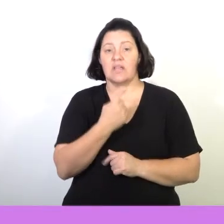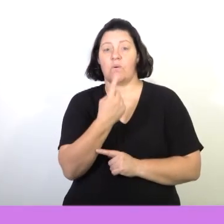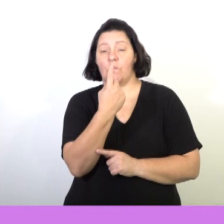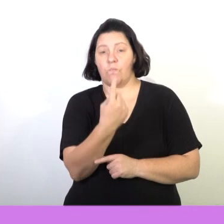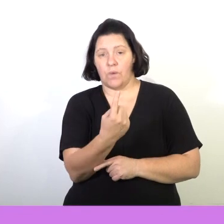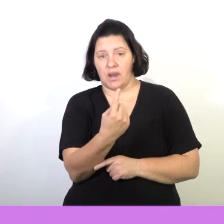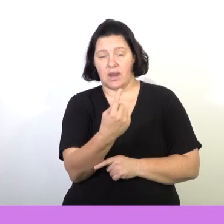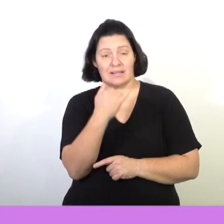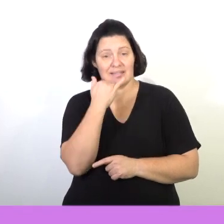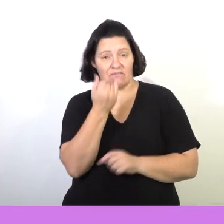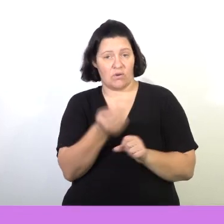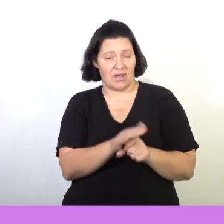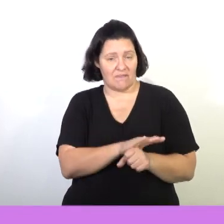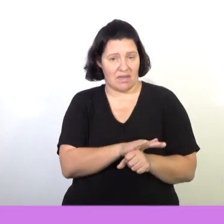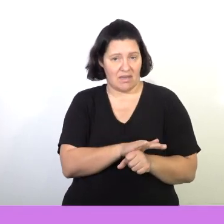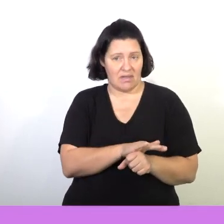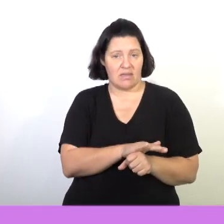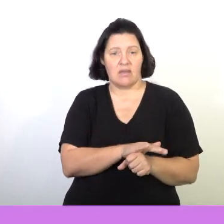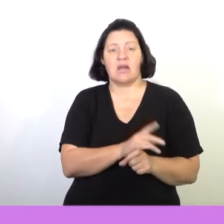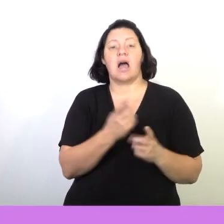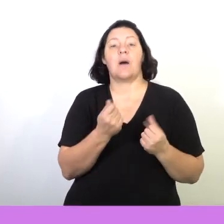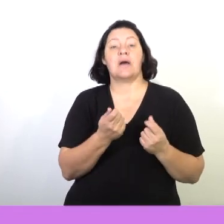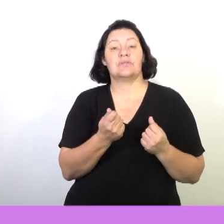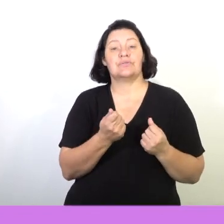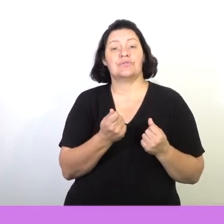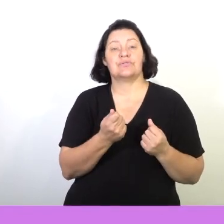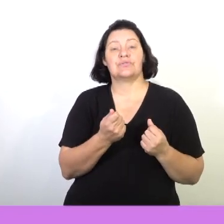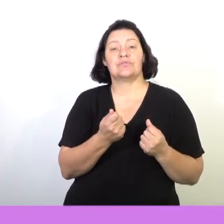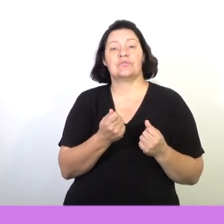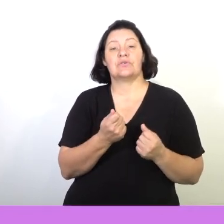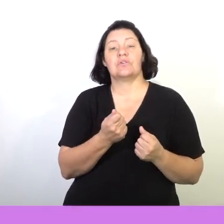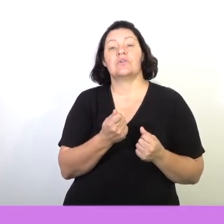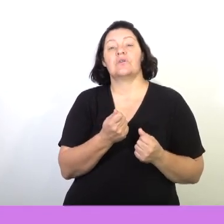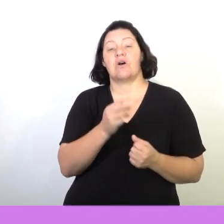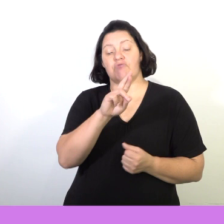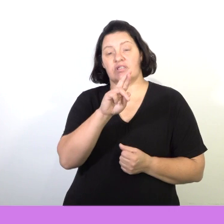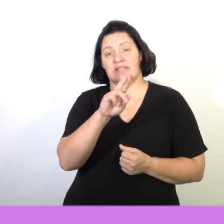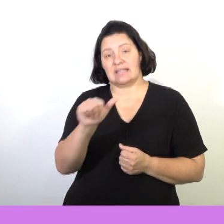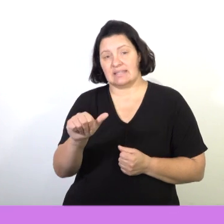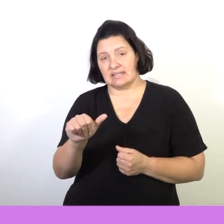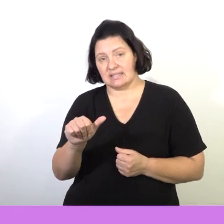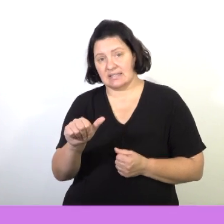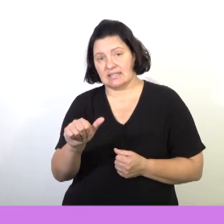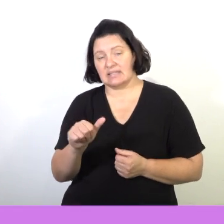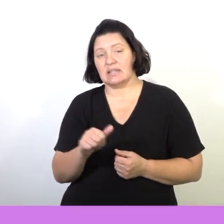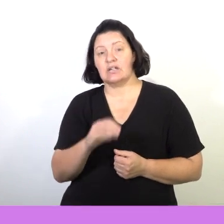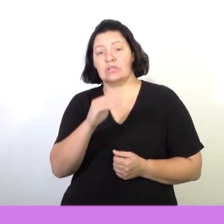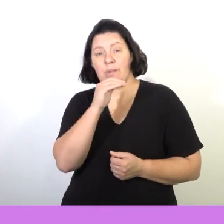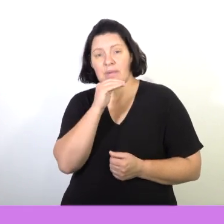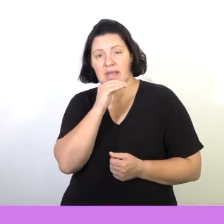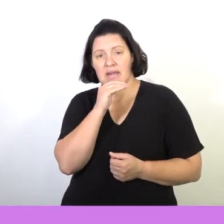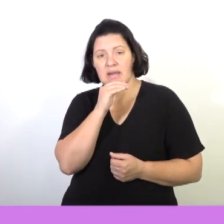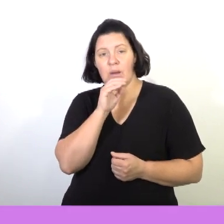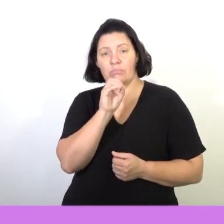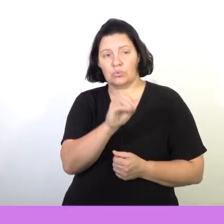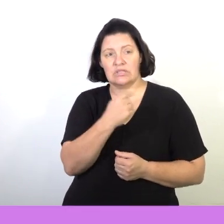if one cell phone cover is made, it will cost Inga 6 rand. So in other words, we